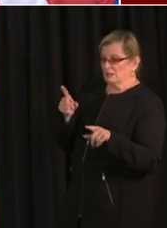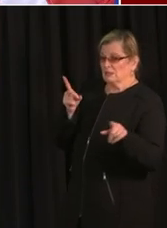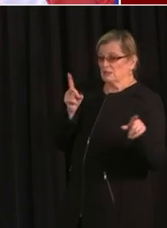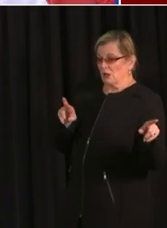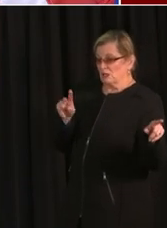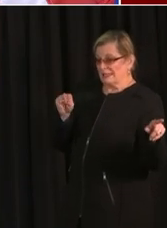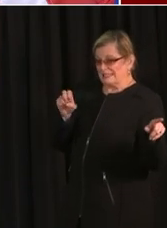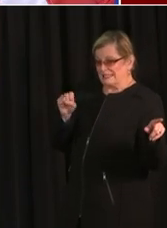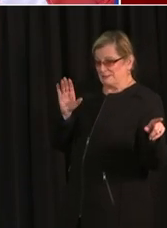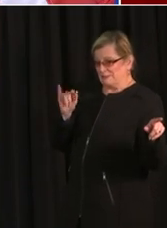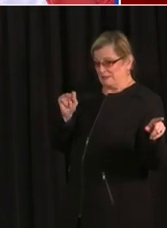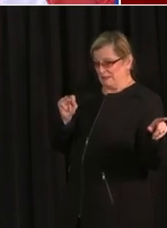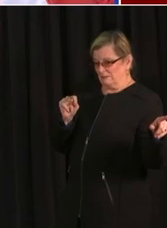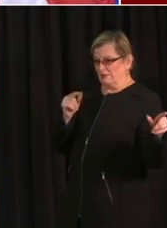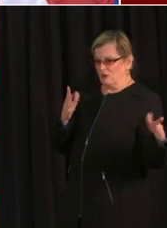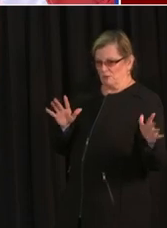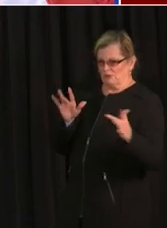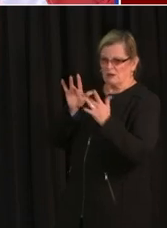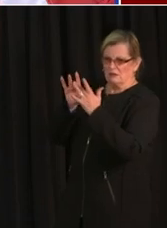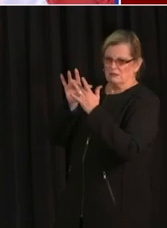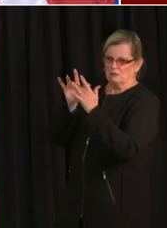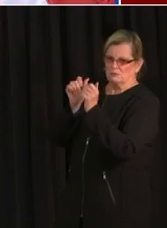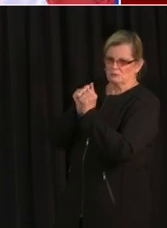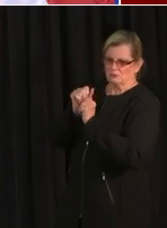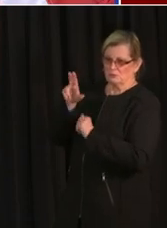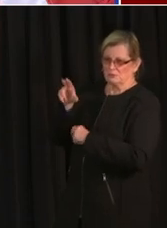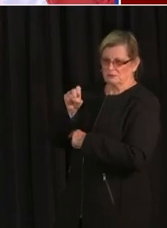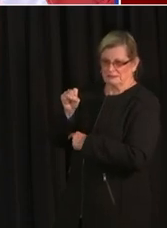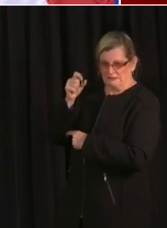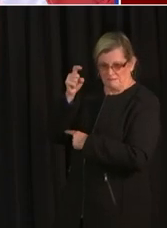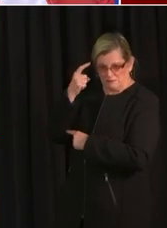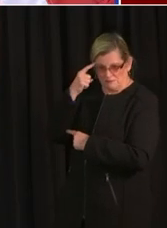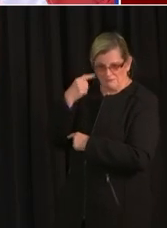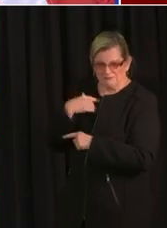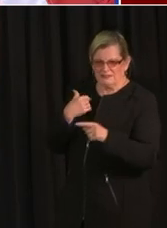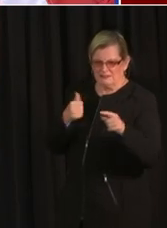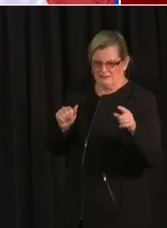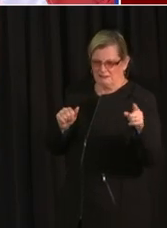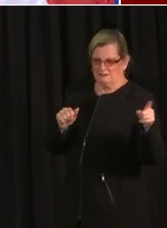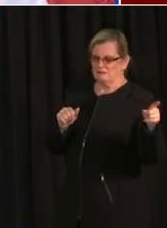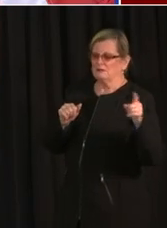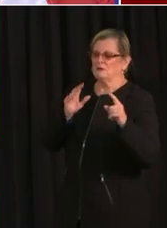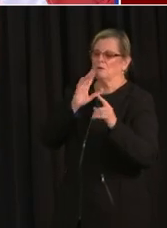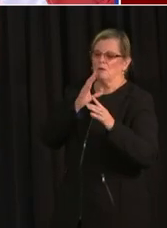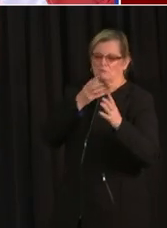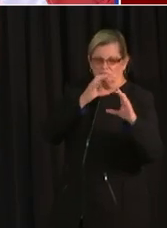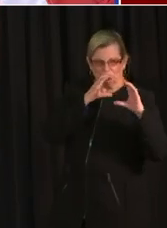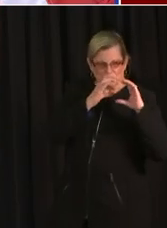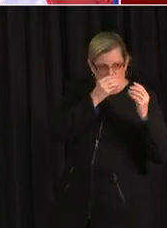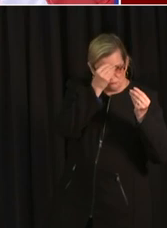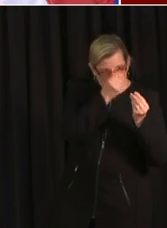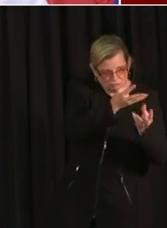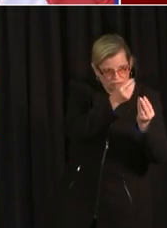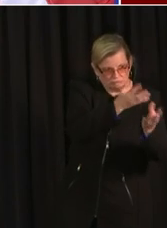at the Capitol, and if we have any concerns, they'll communicate with DC Health and we to them.